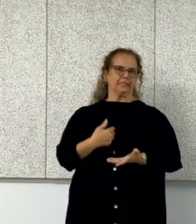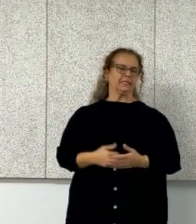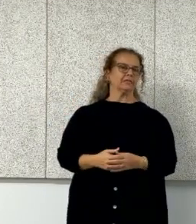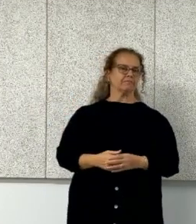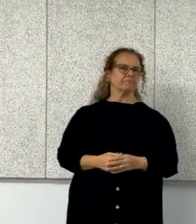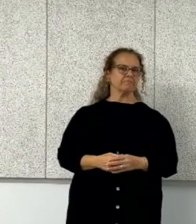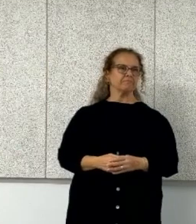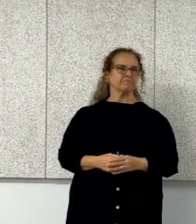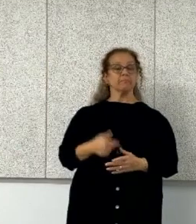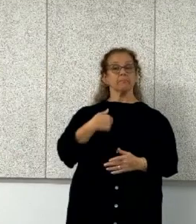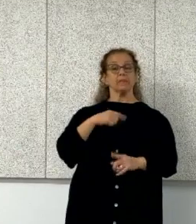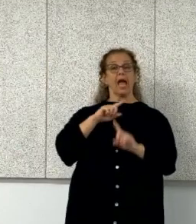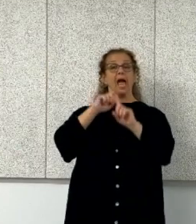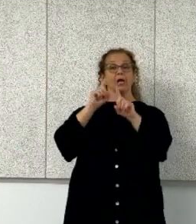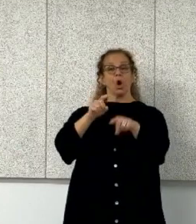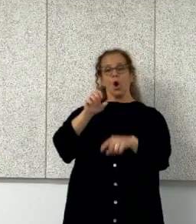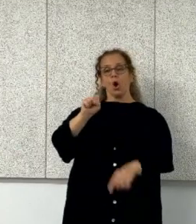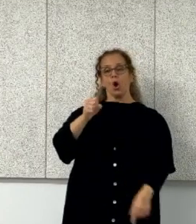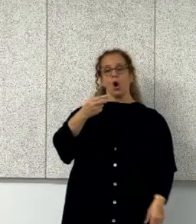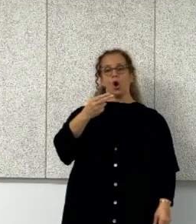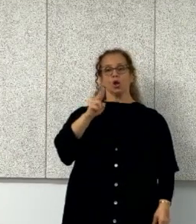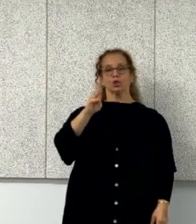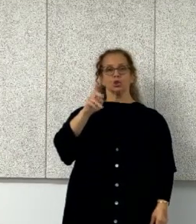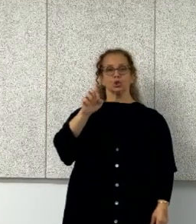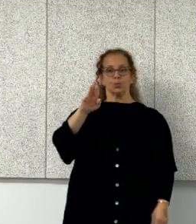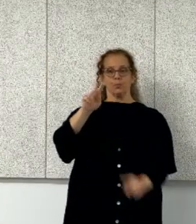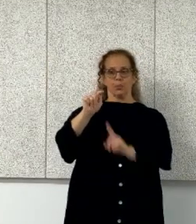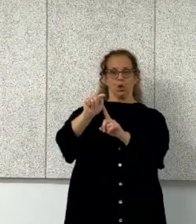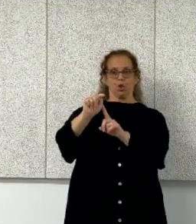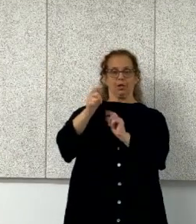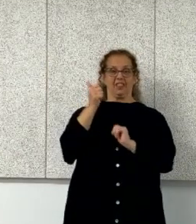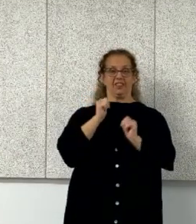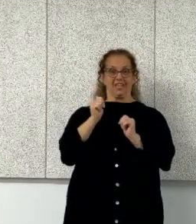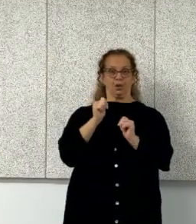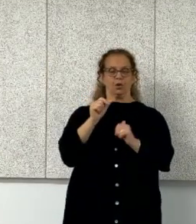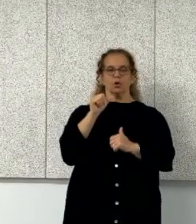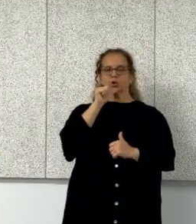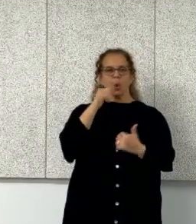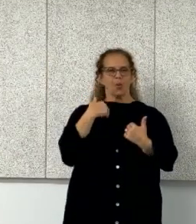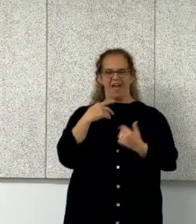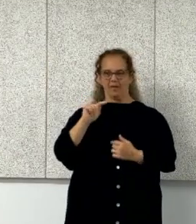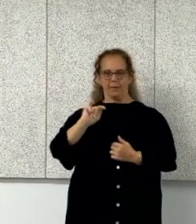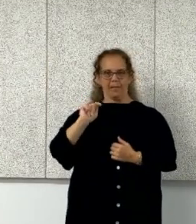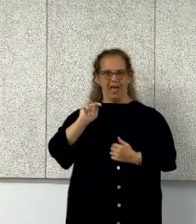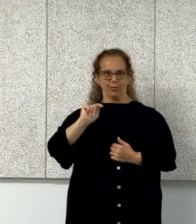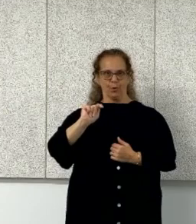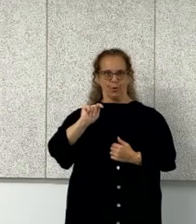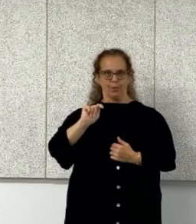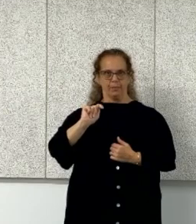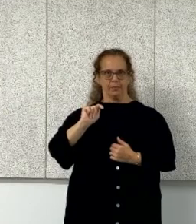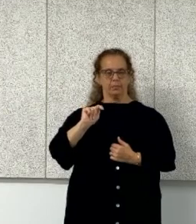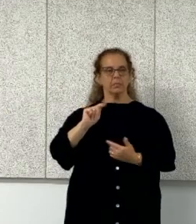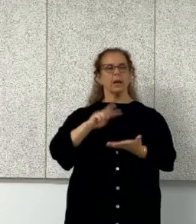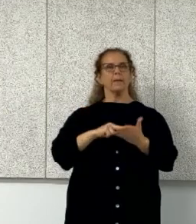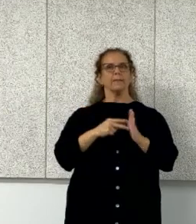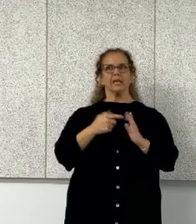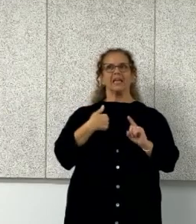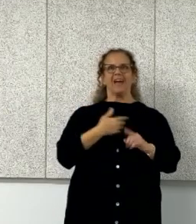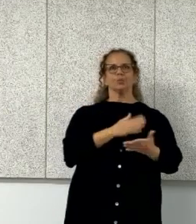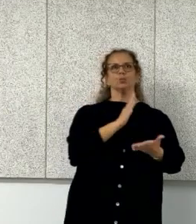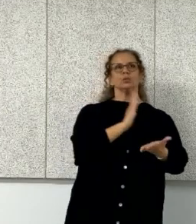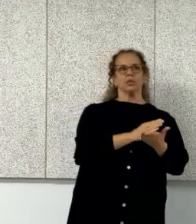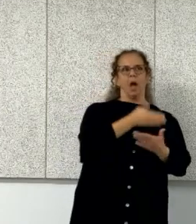every time I go to a Schubert house that doesn't have a bathroom on the level, and that I have to stop drinking at